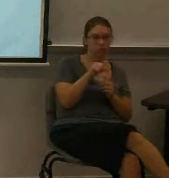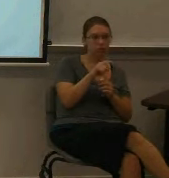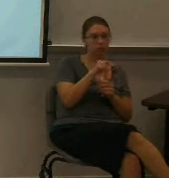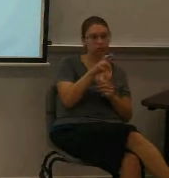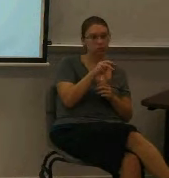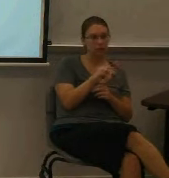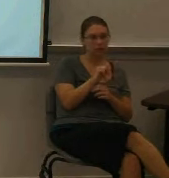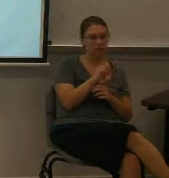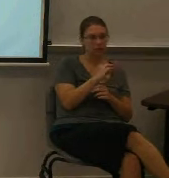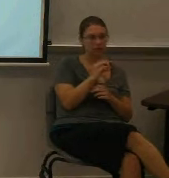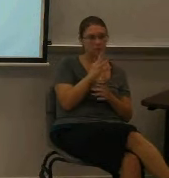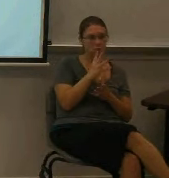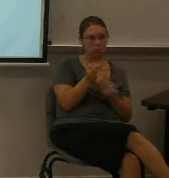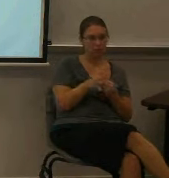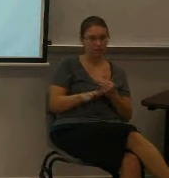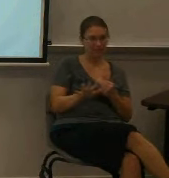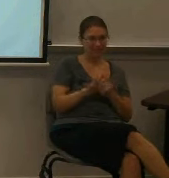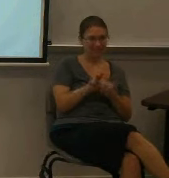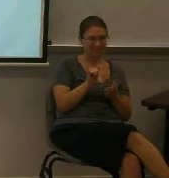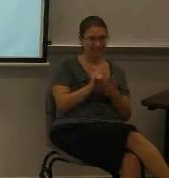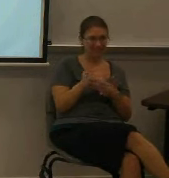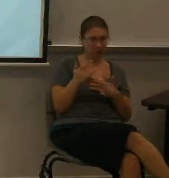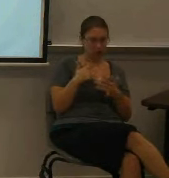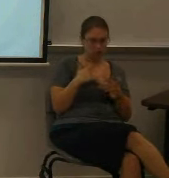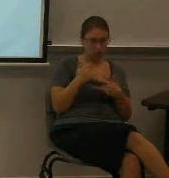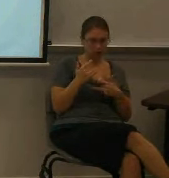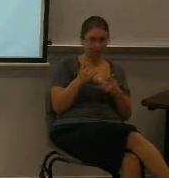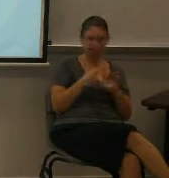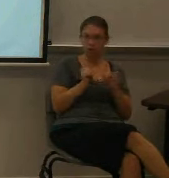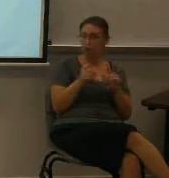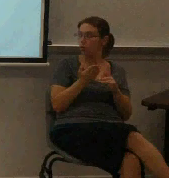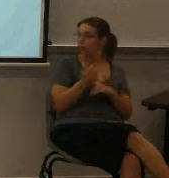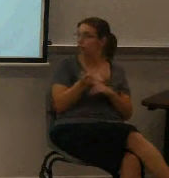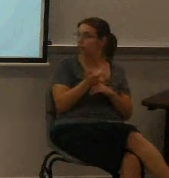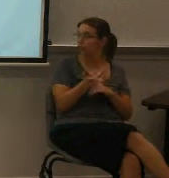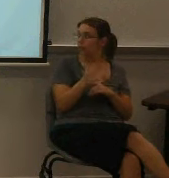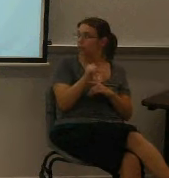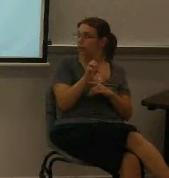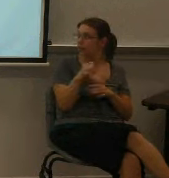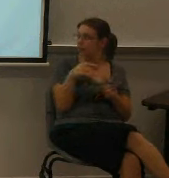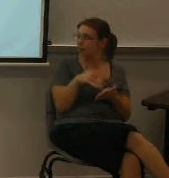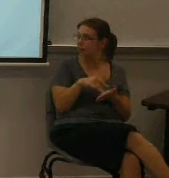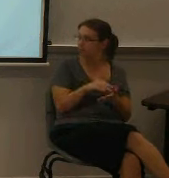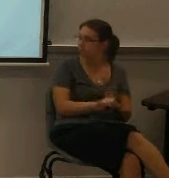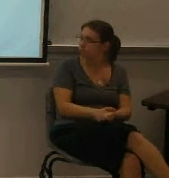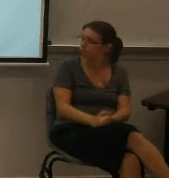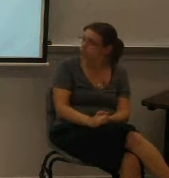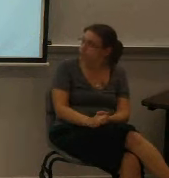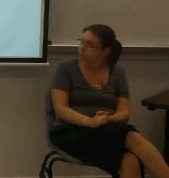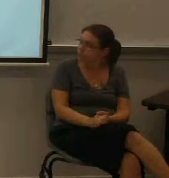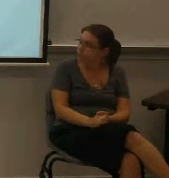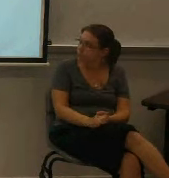wetlands, because that's also a concern, and then go through a few case studies.